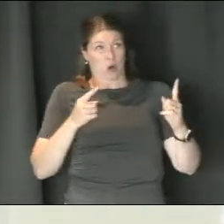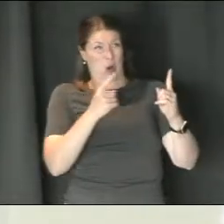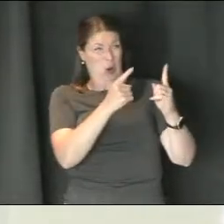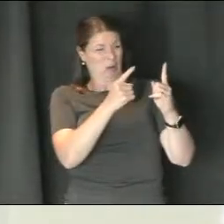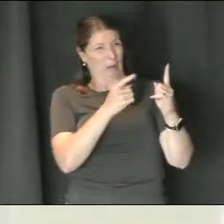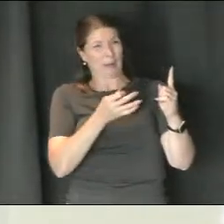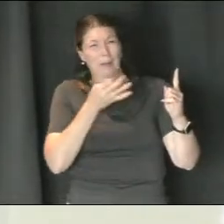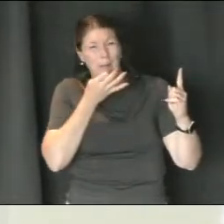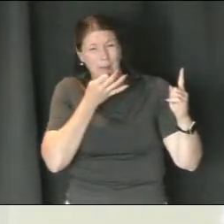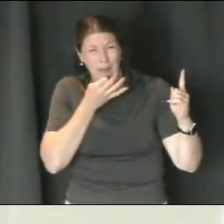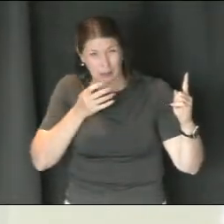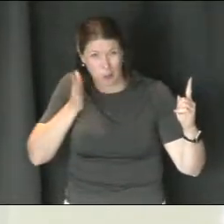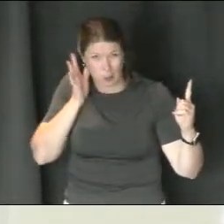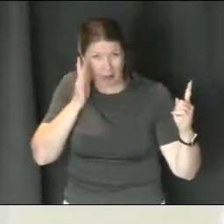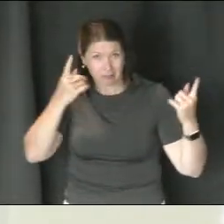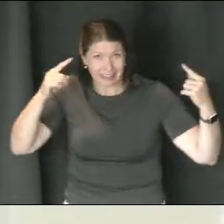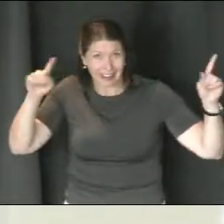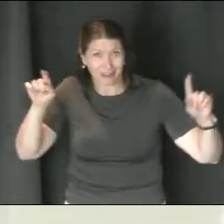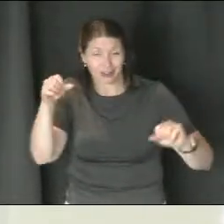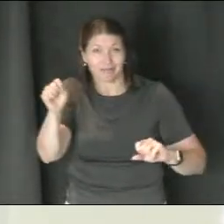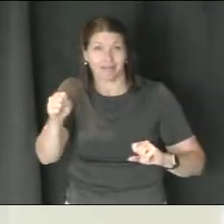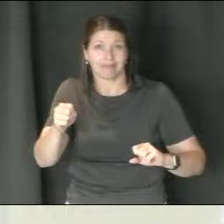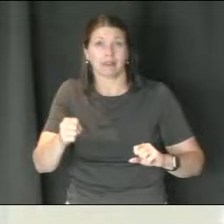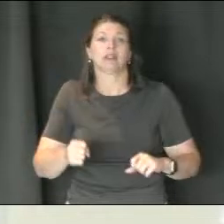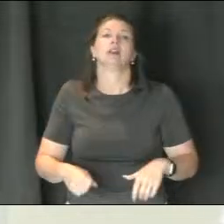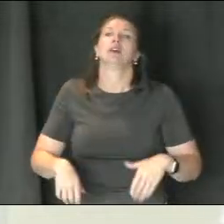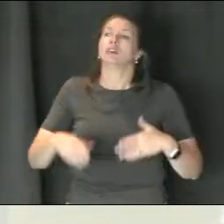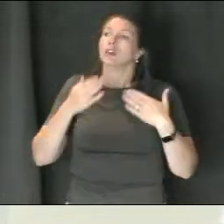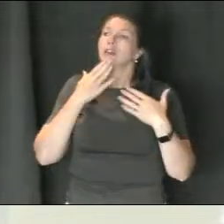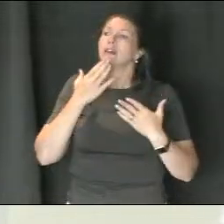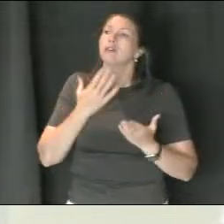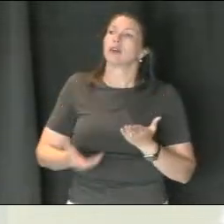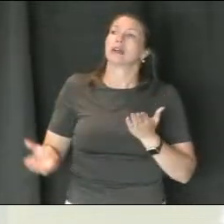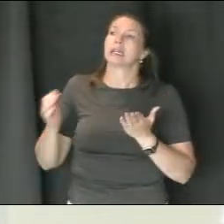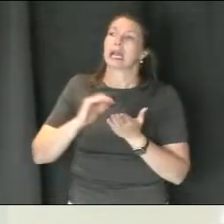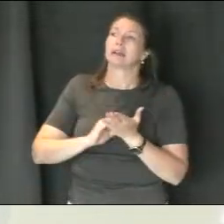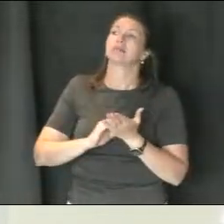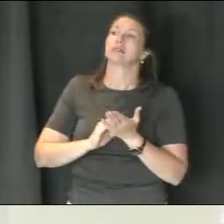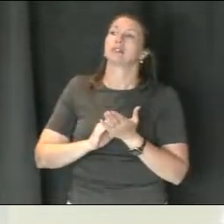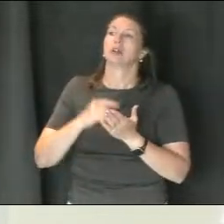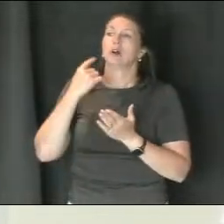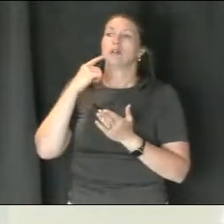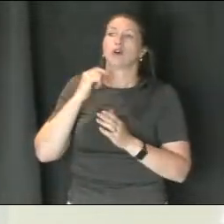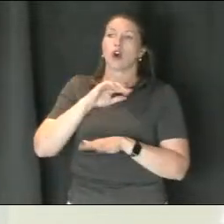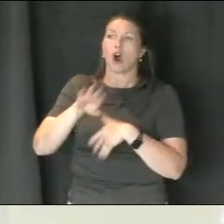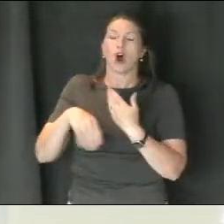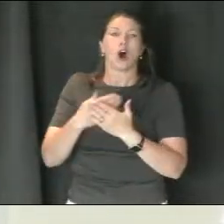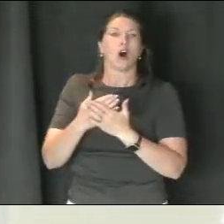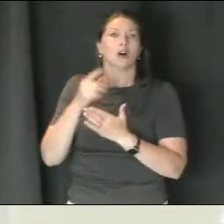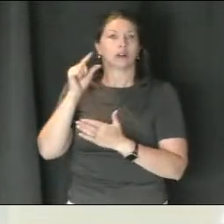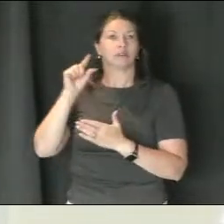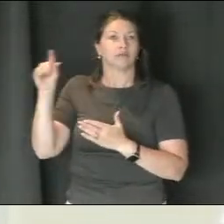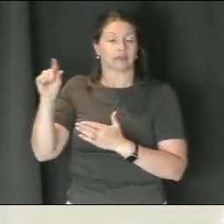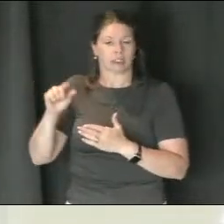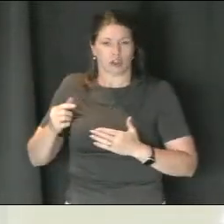for providing to eligible persons with disabilities beginning this month $1,200